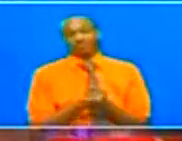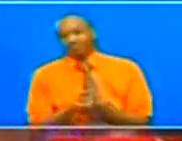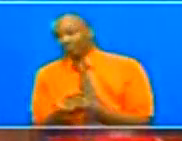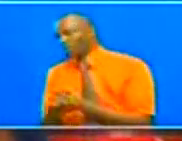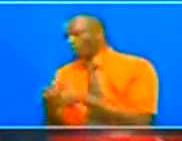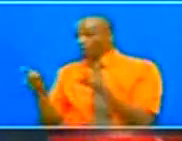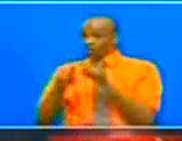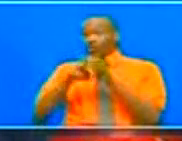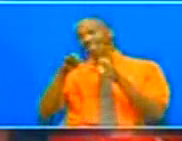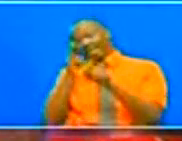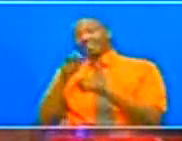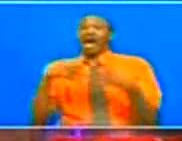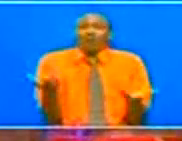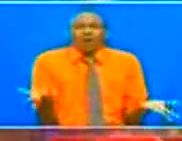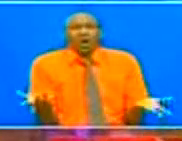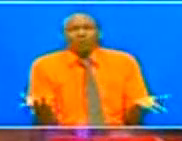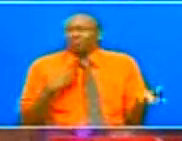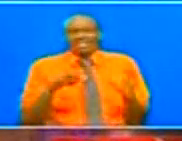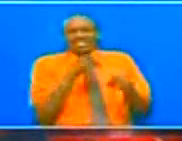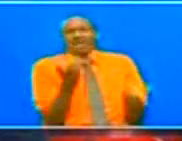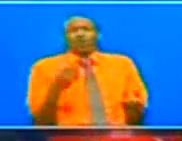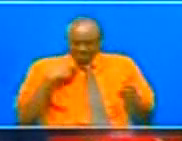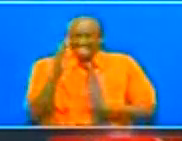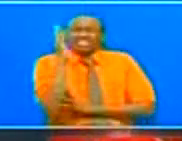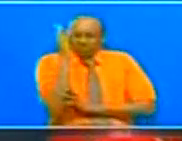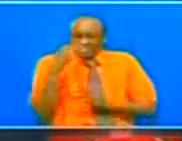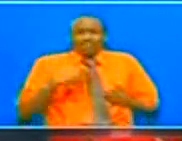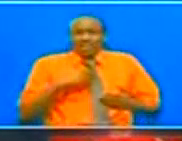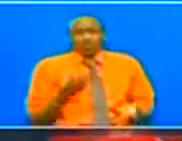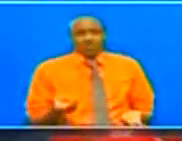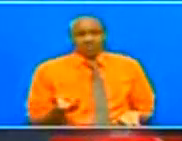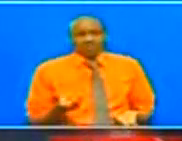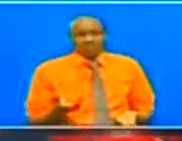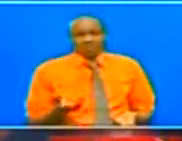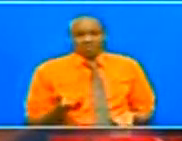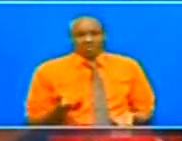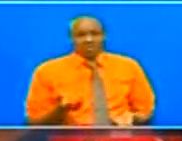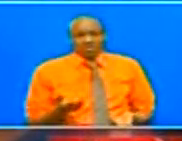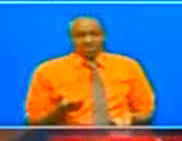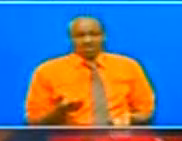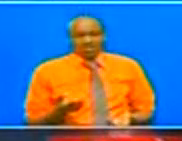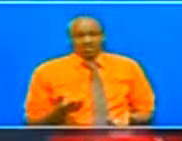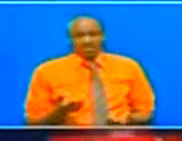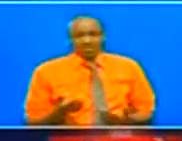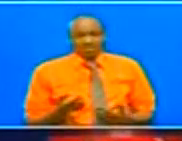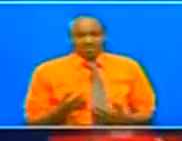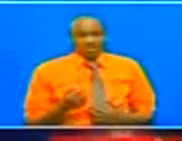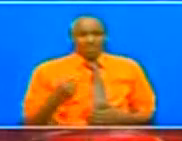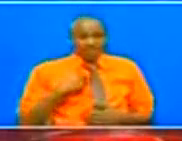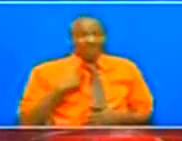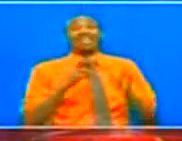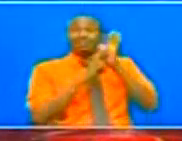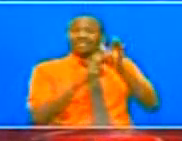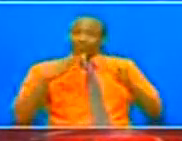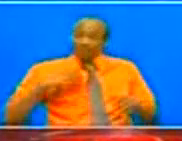grounds? Representation? I don't deal with security. You misrepresented your people. You let your people down. What do you mean? I'm supposed to represent my people in